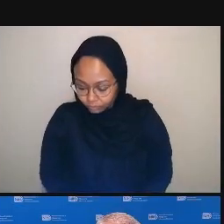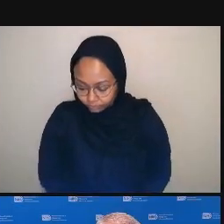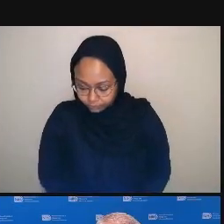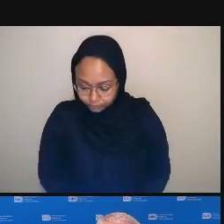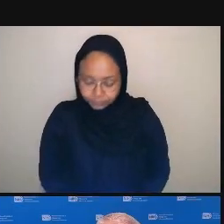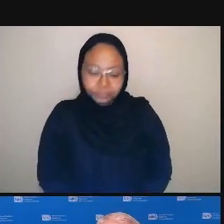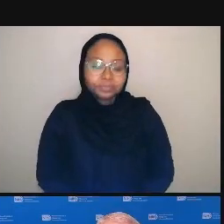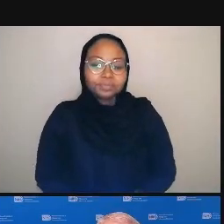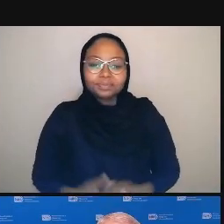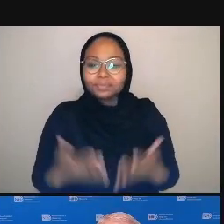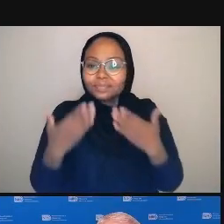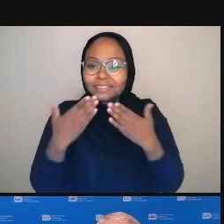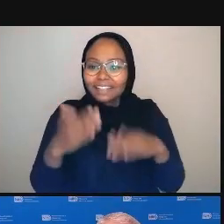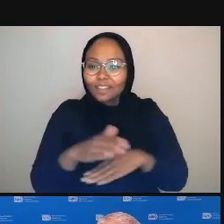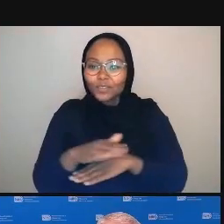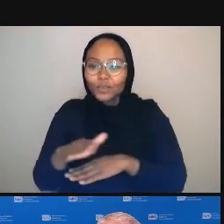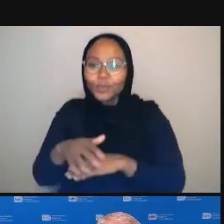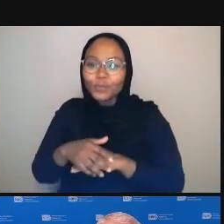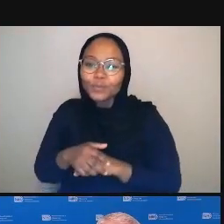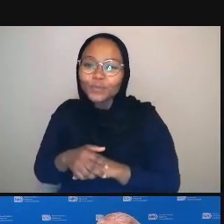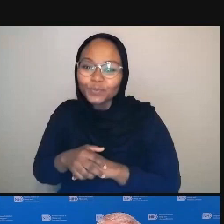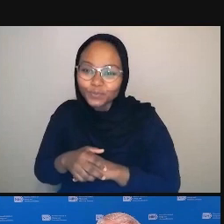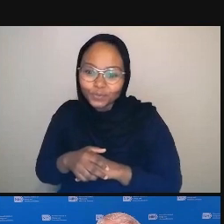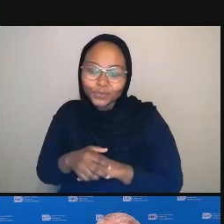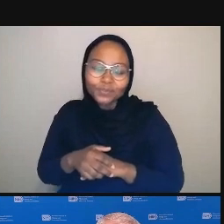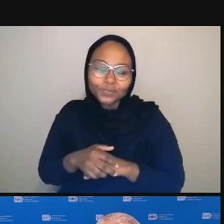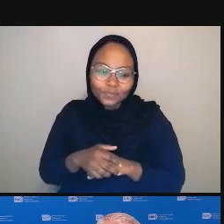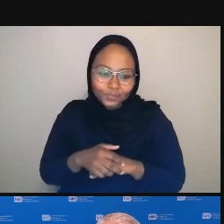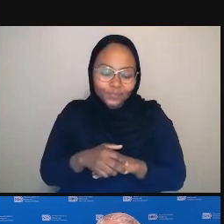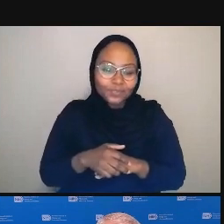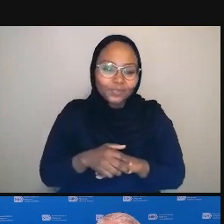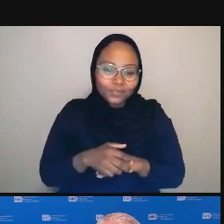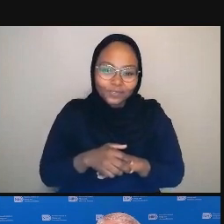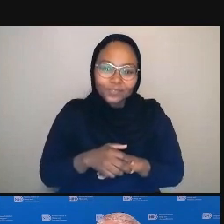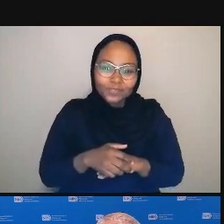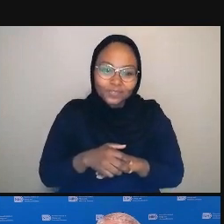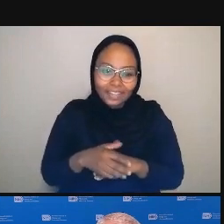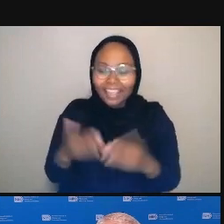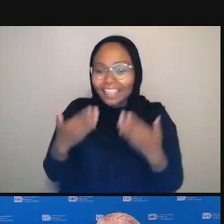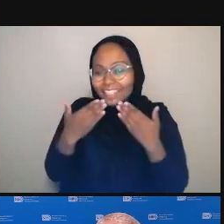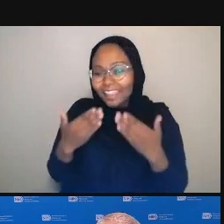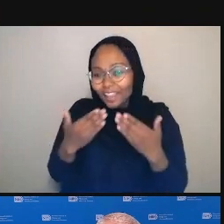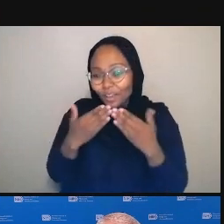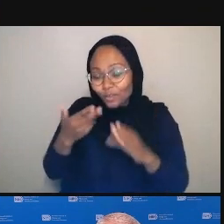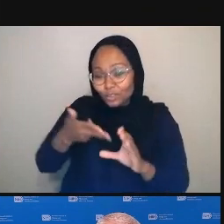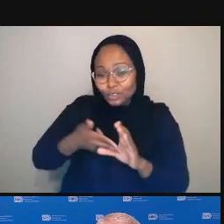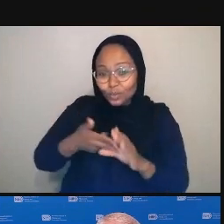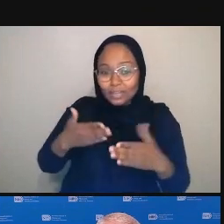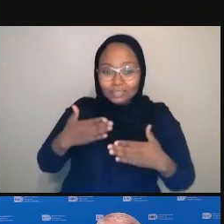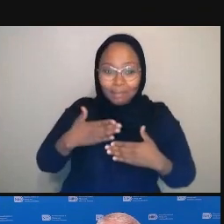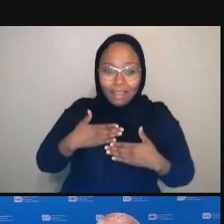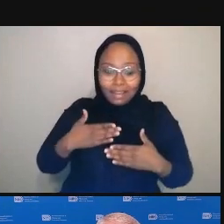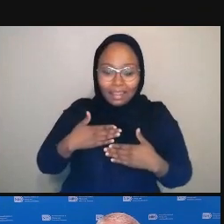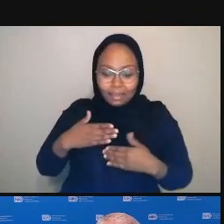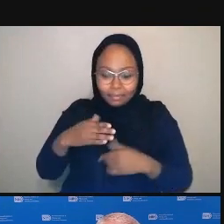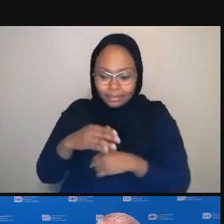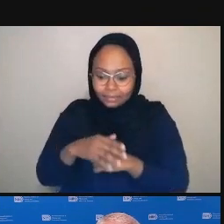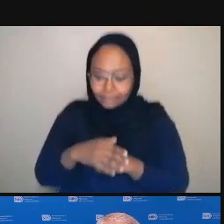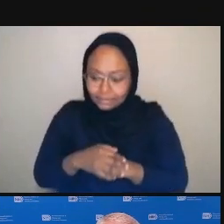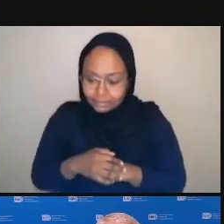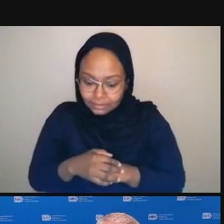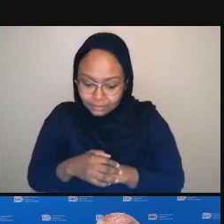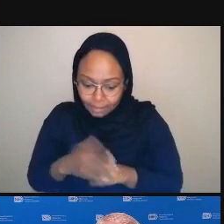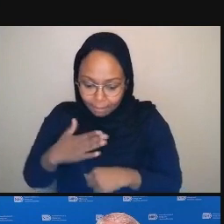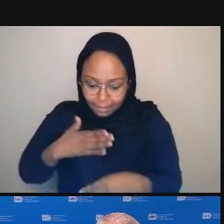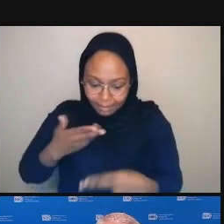Good afternoon, Dr. Fauci. Good afternoon. Thank you very much for being with us. My name is Hassan Basharouche. I am a junior